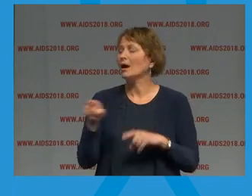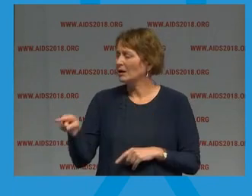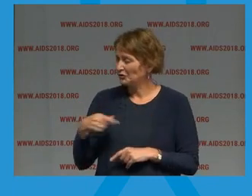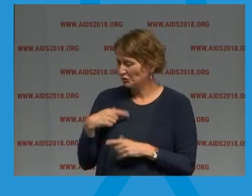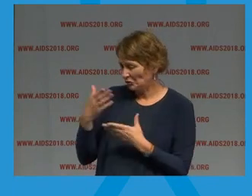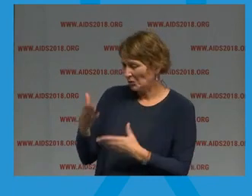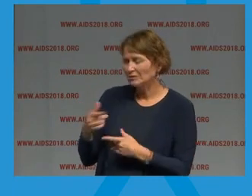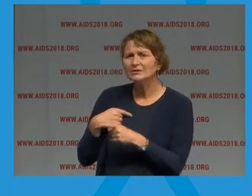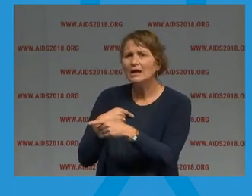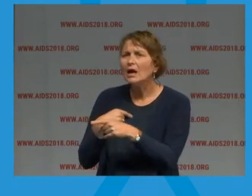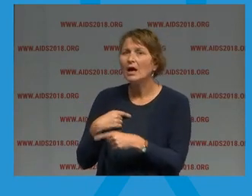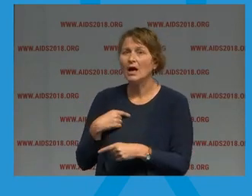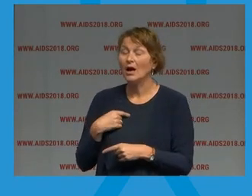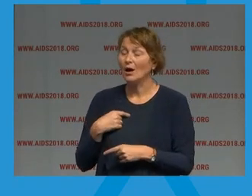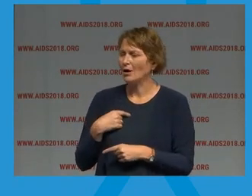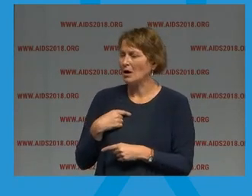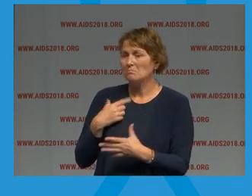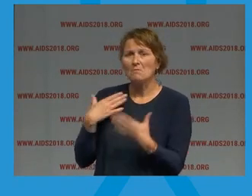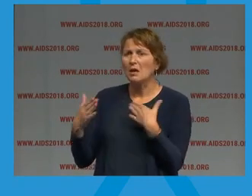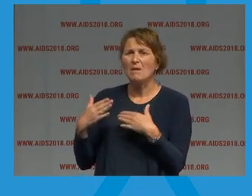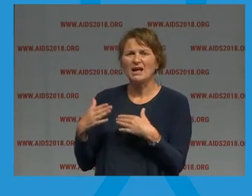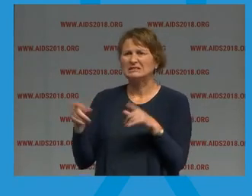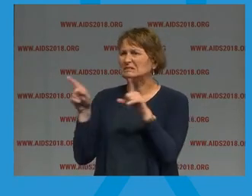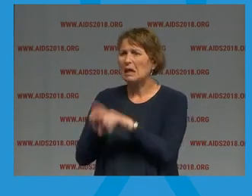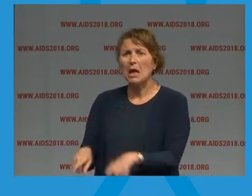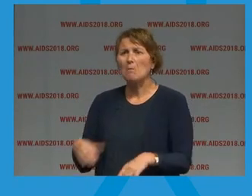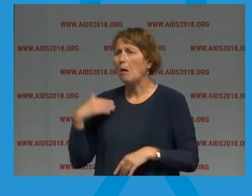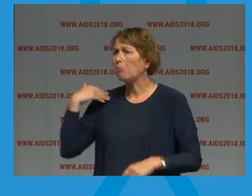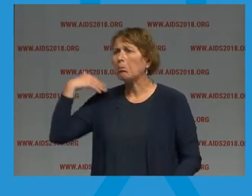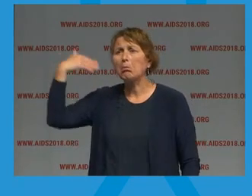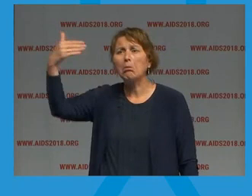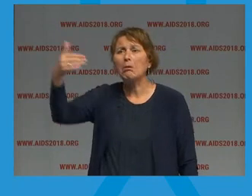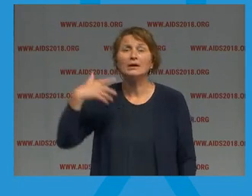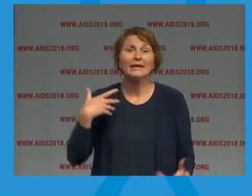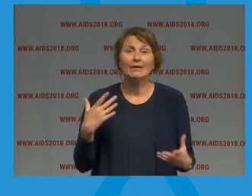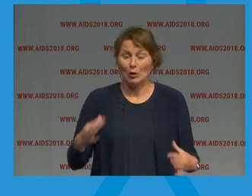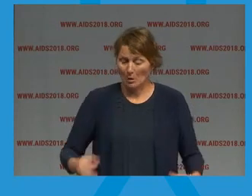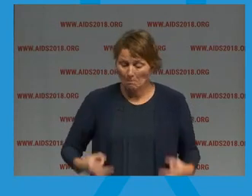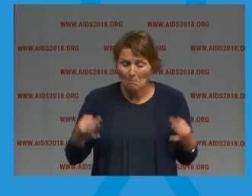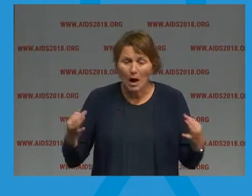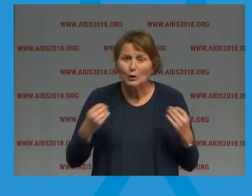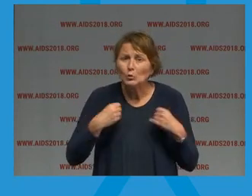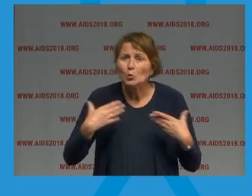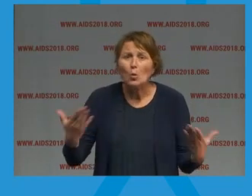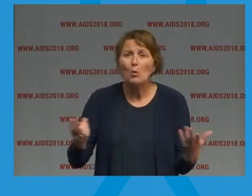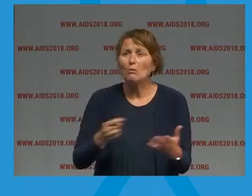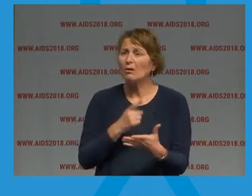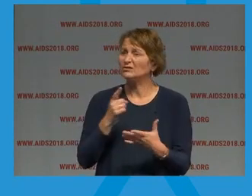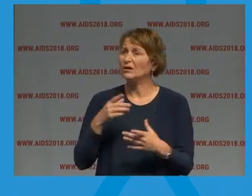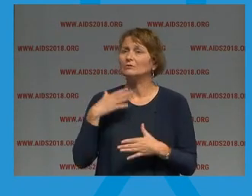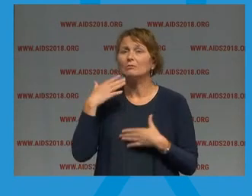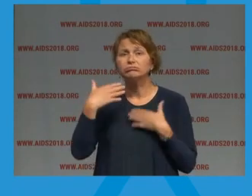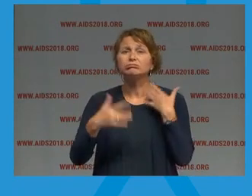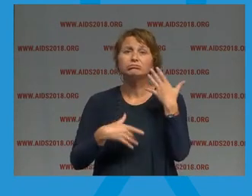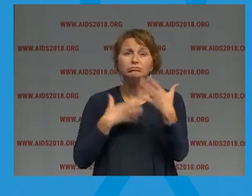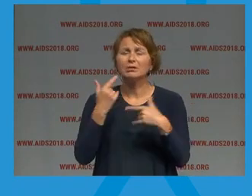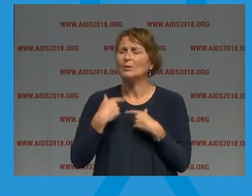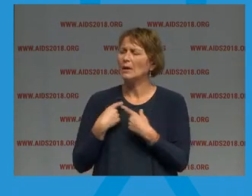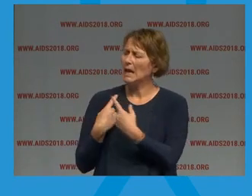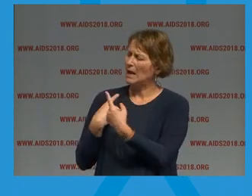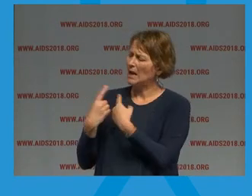really find a different Prue, whether she had money or didn't have money. We spoke about things that were important to women, you know,